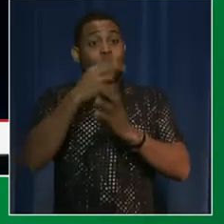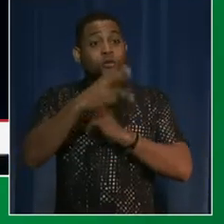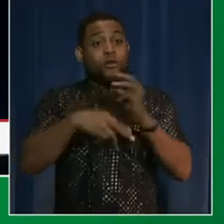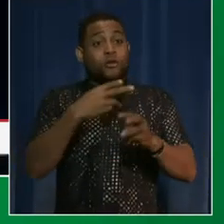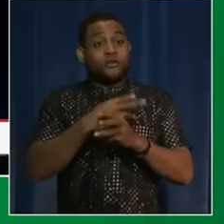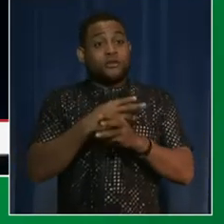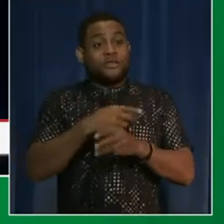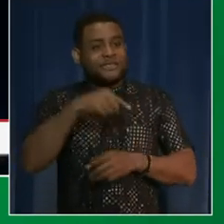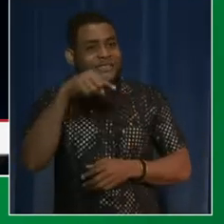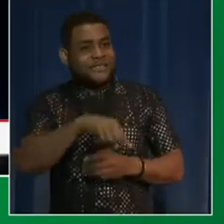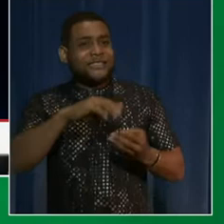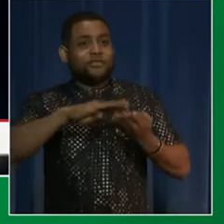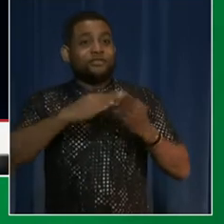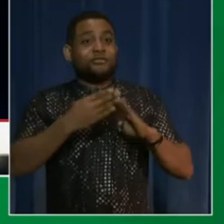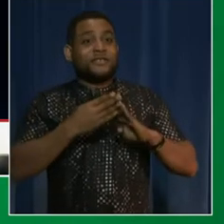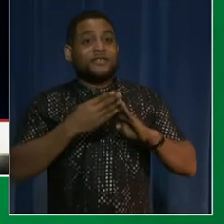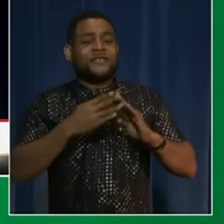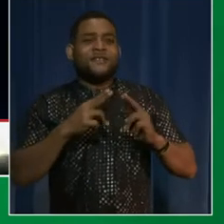of the world.